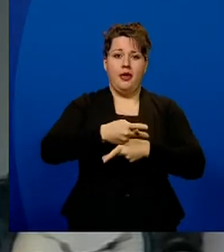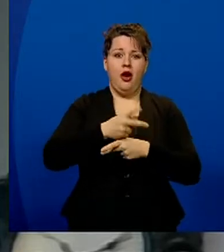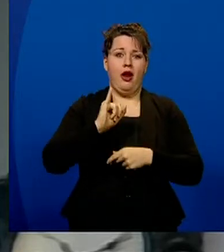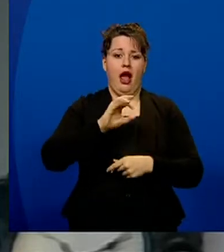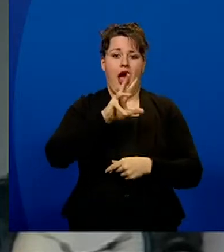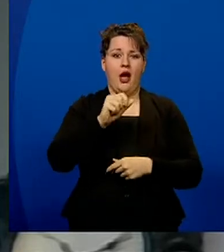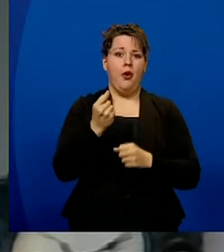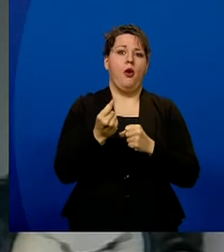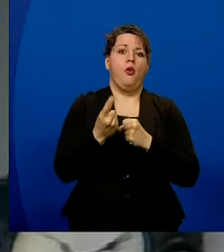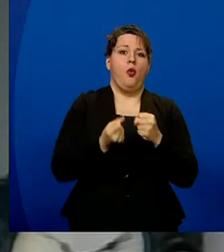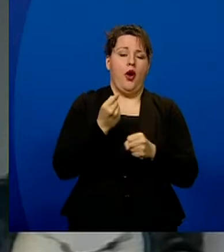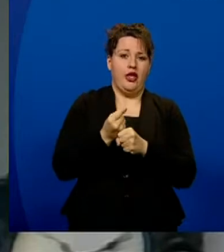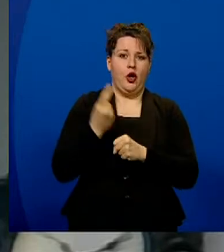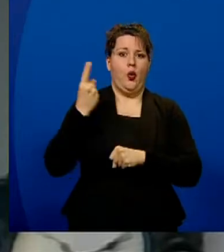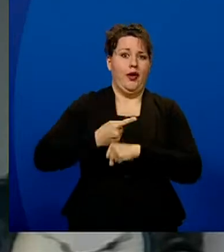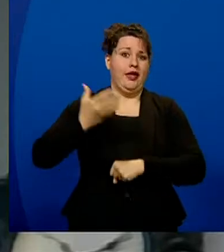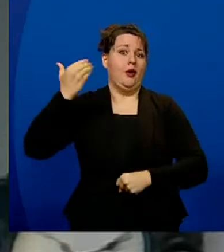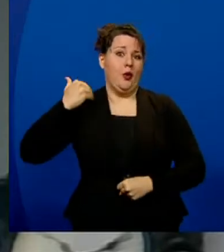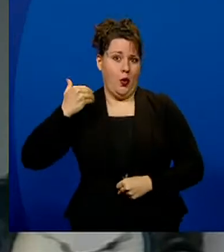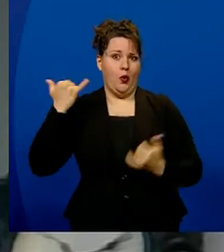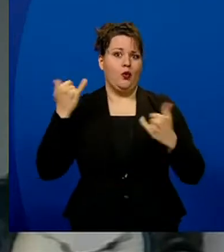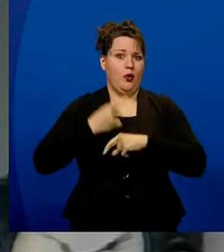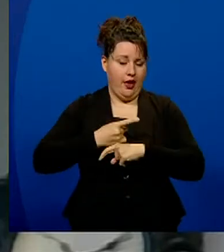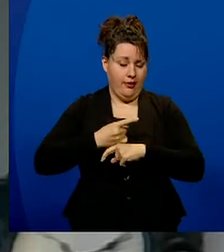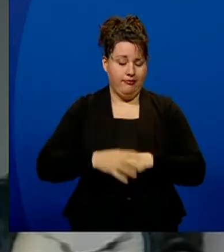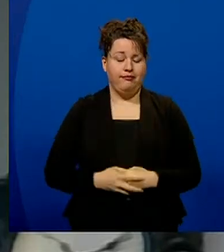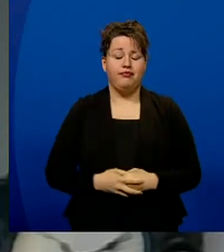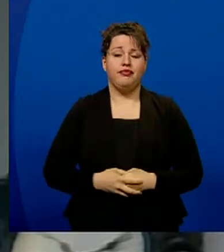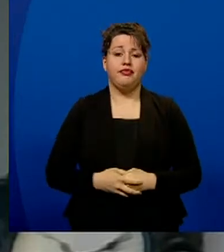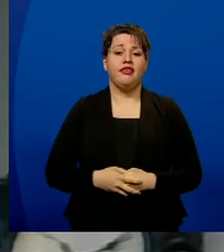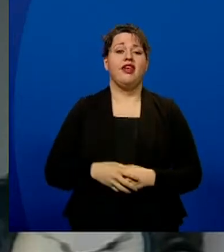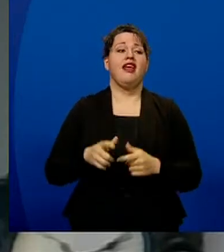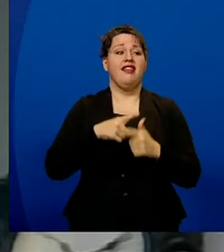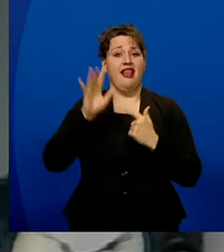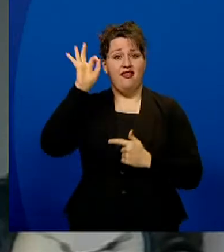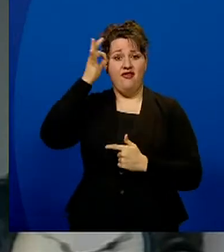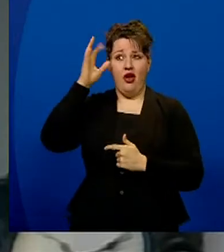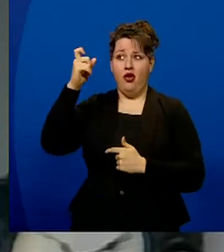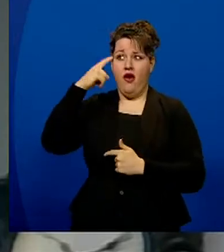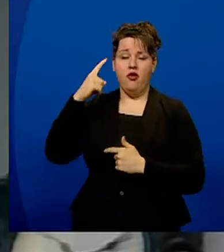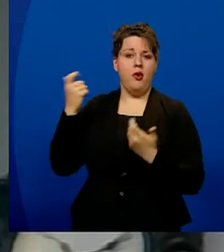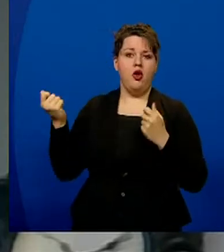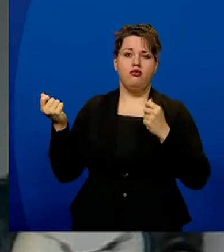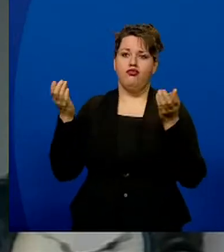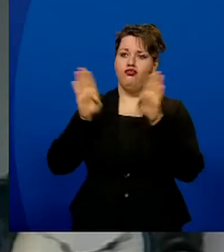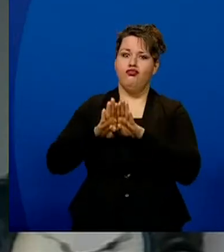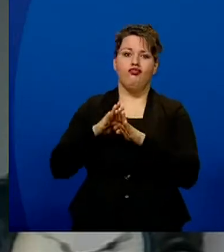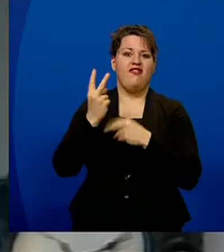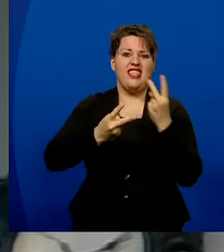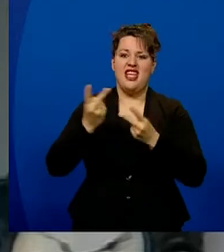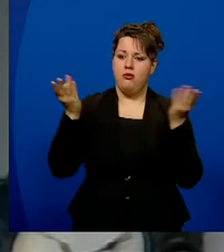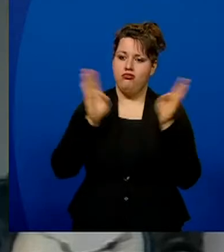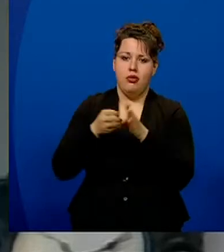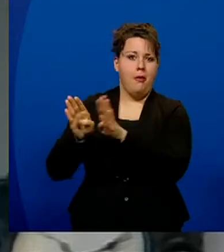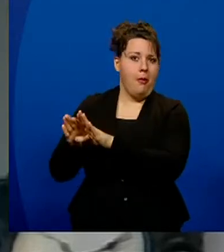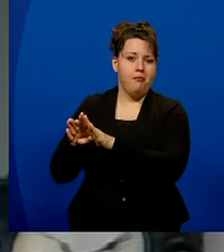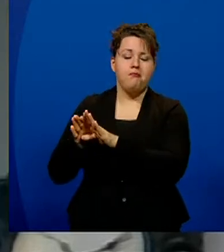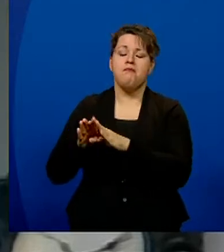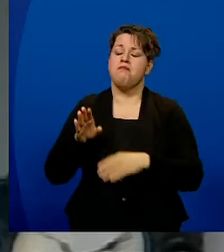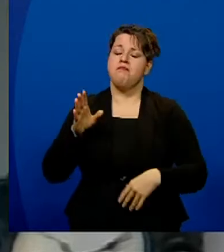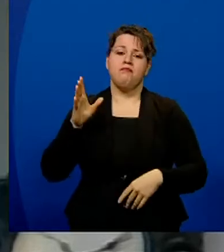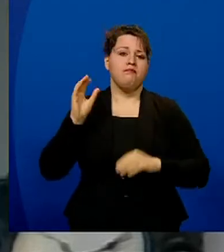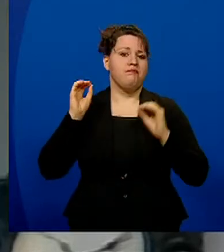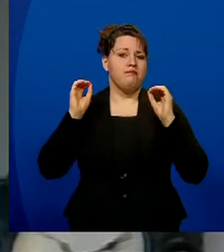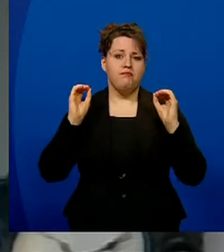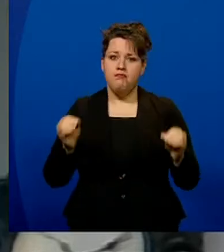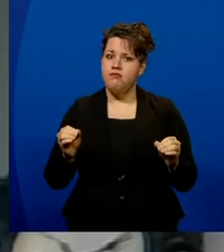Iowa 1 year and 1 day ago today. Then the federal government closed all visitation to nursing homes. We were not able to give